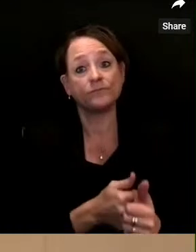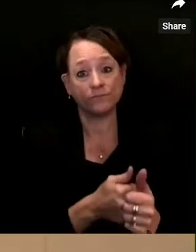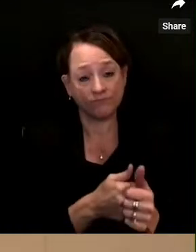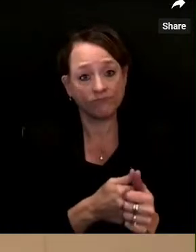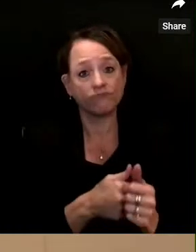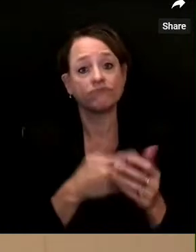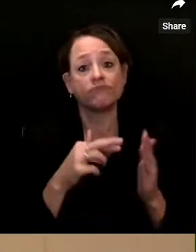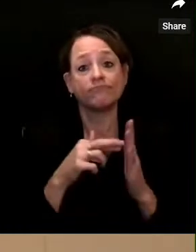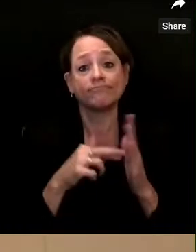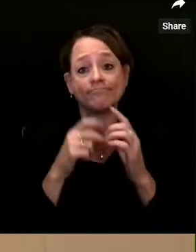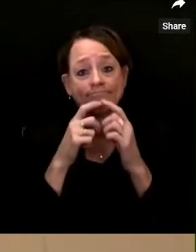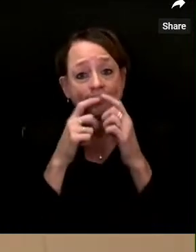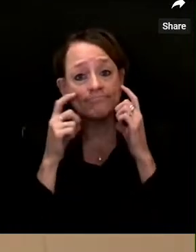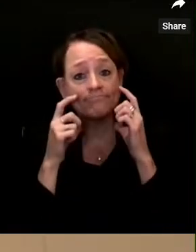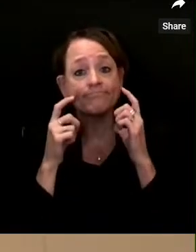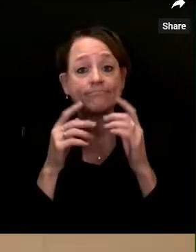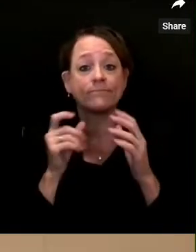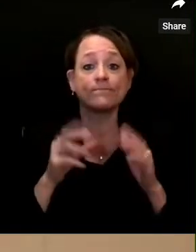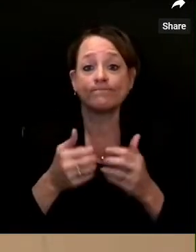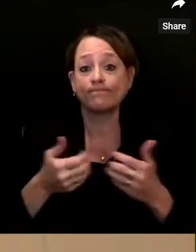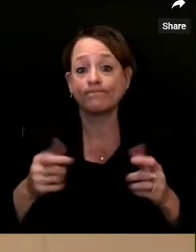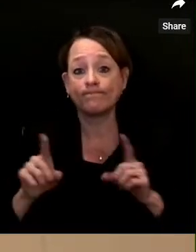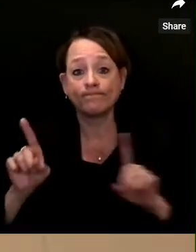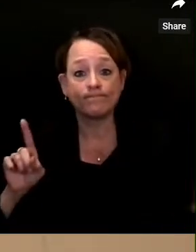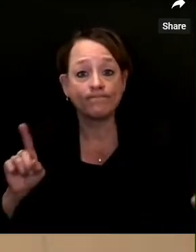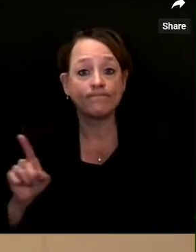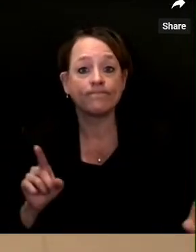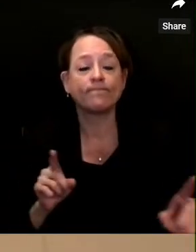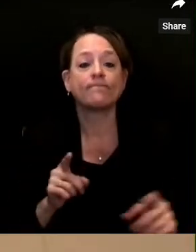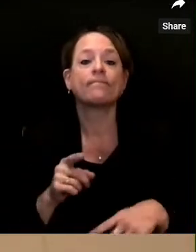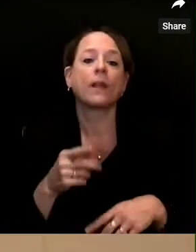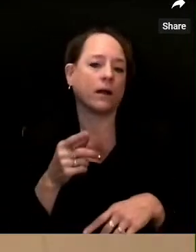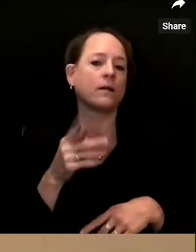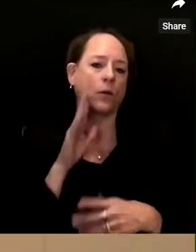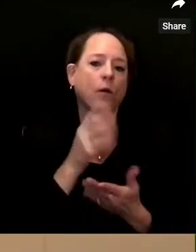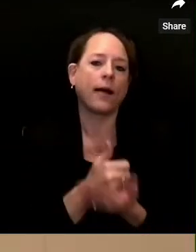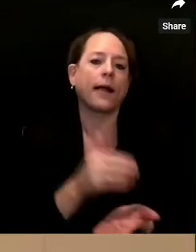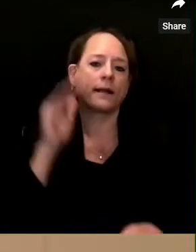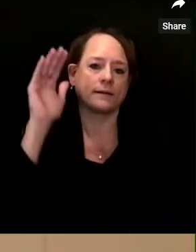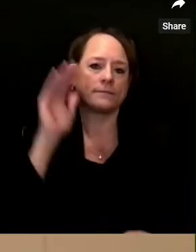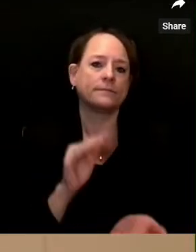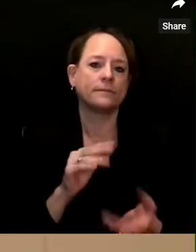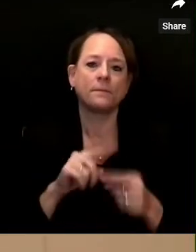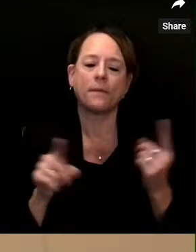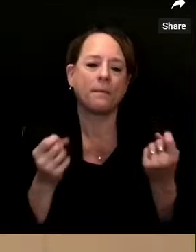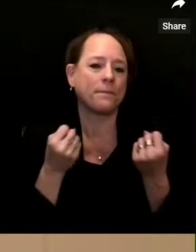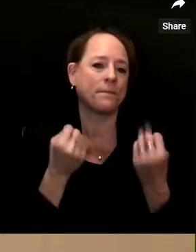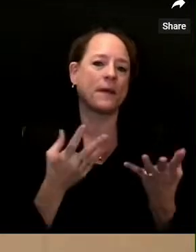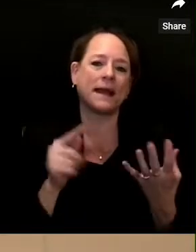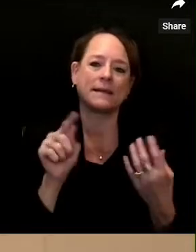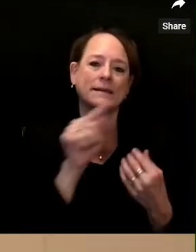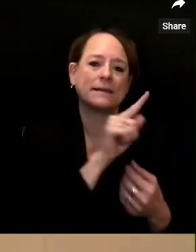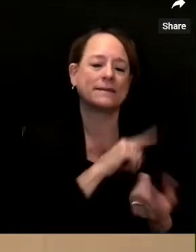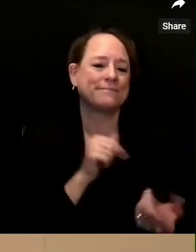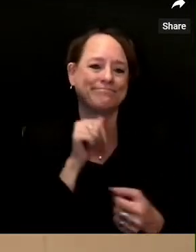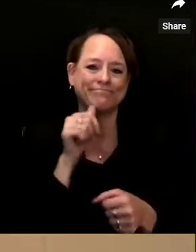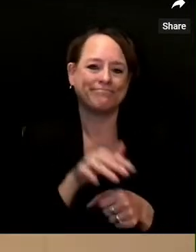people to know that all the layers, vaccination whenever possible, wearing masks indoors, having